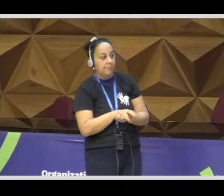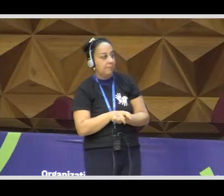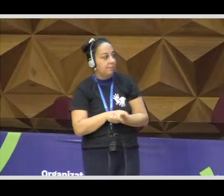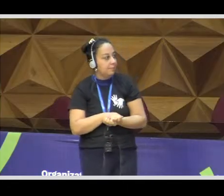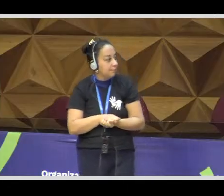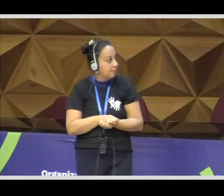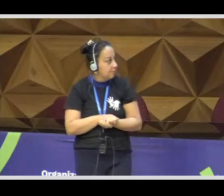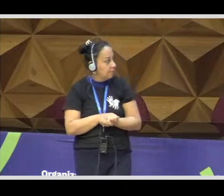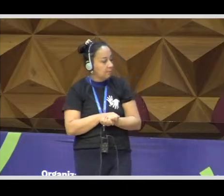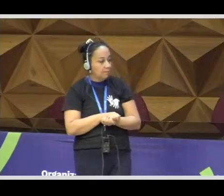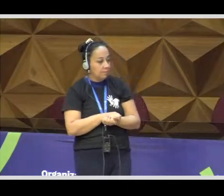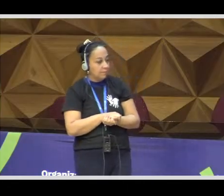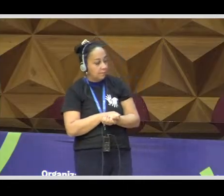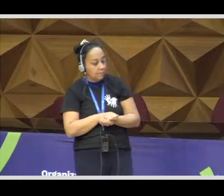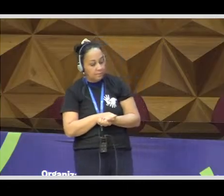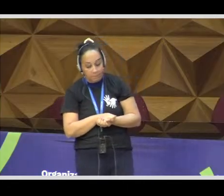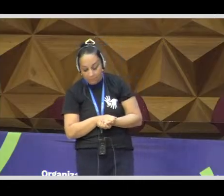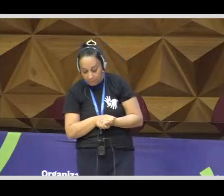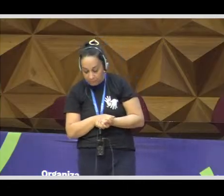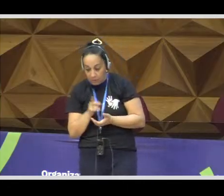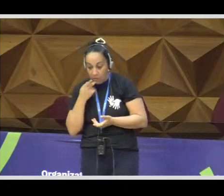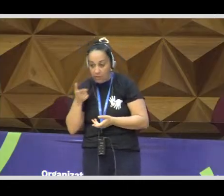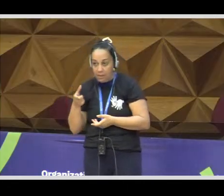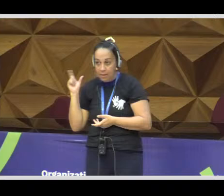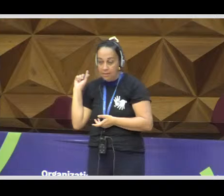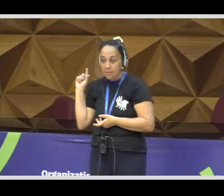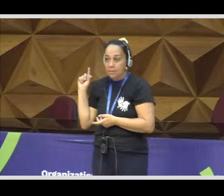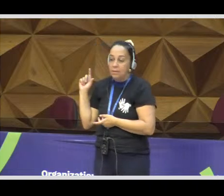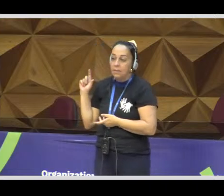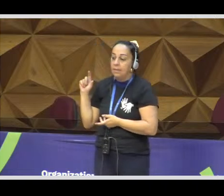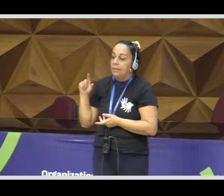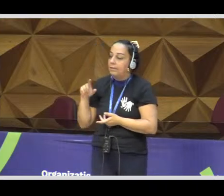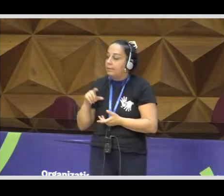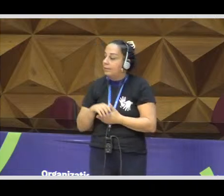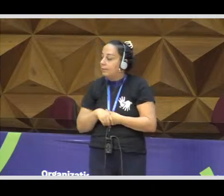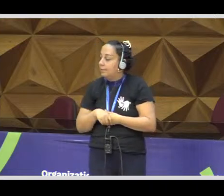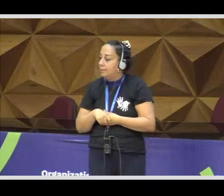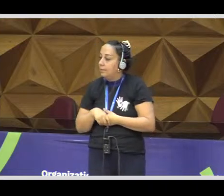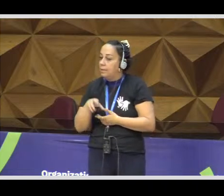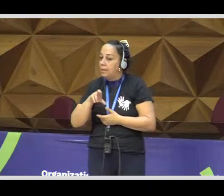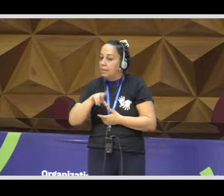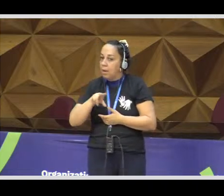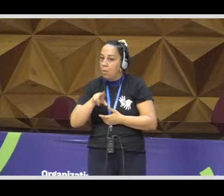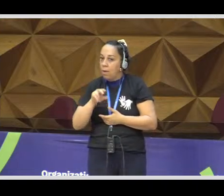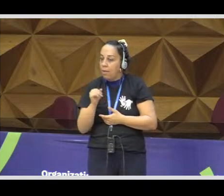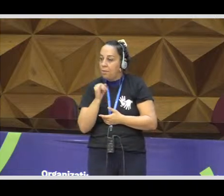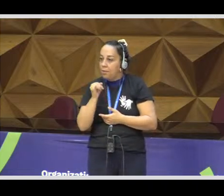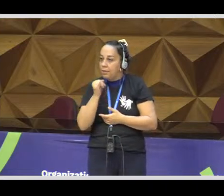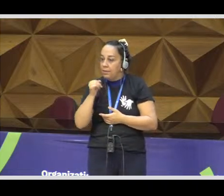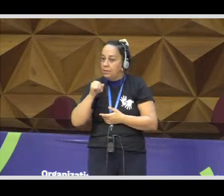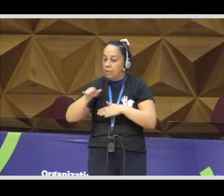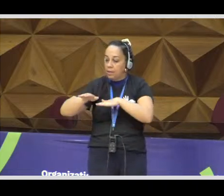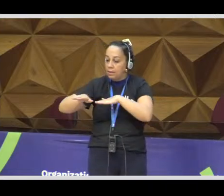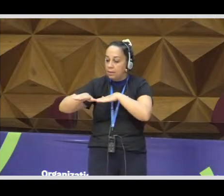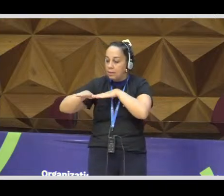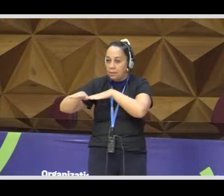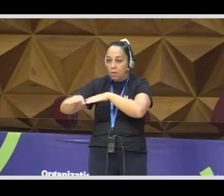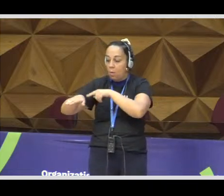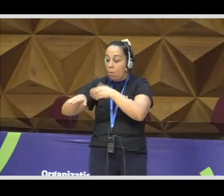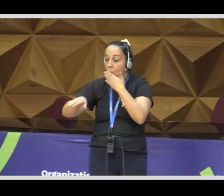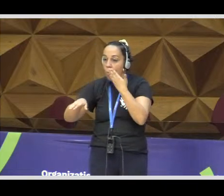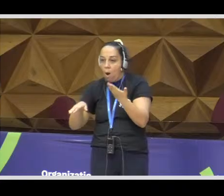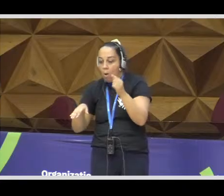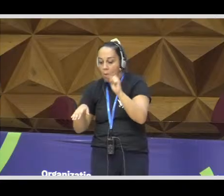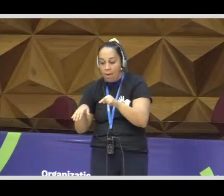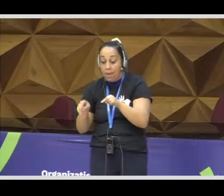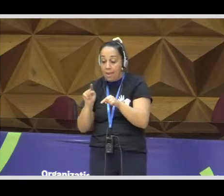As I mentioned before, one of the big ones is that whatever form of transport you're always in a kind of confined space. If I'm in a car